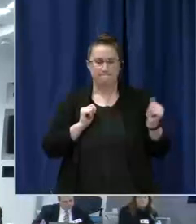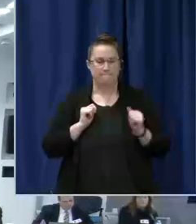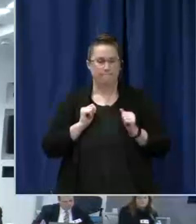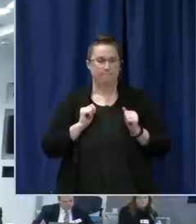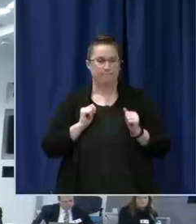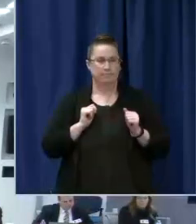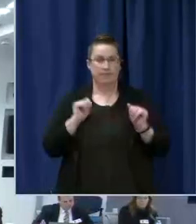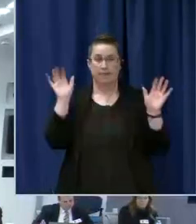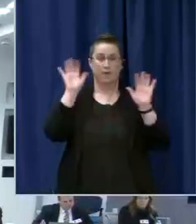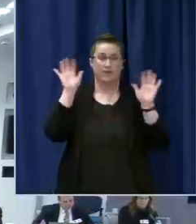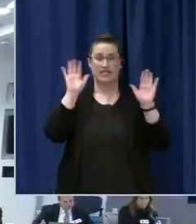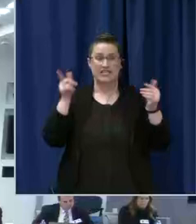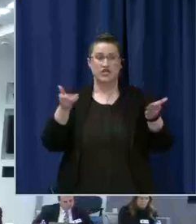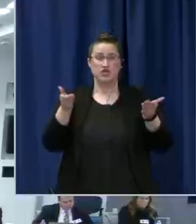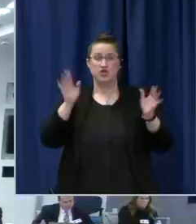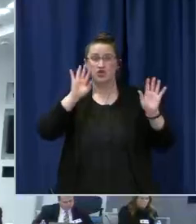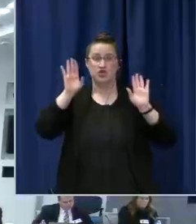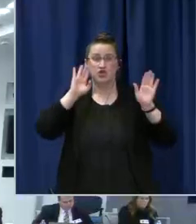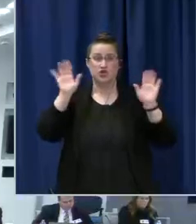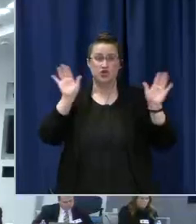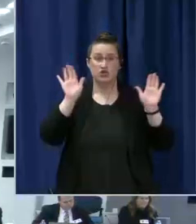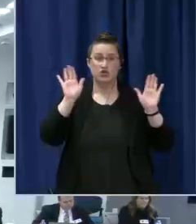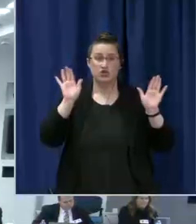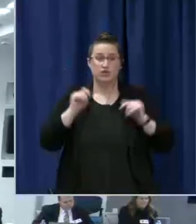Over here. Over here.